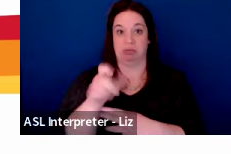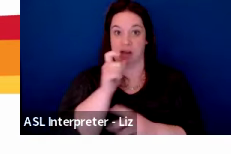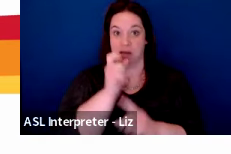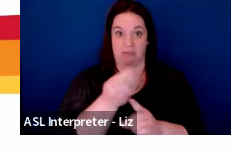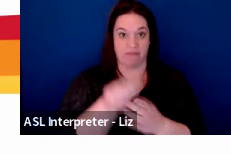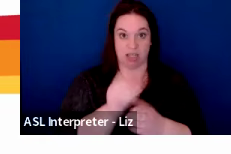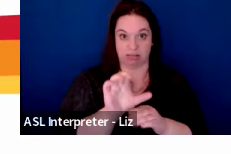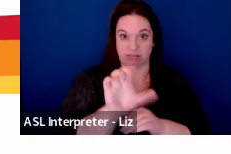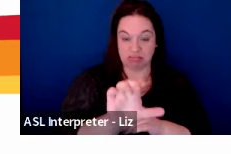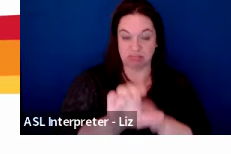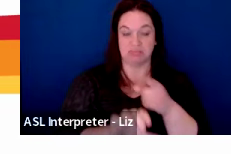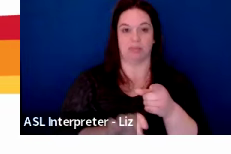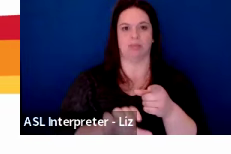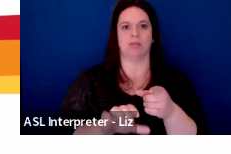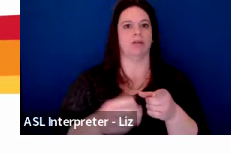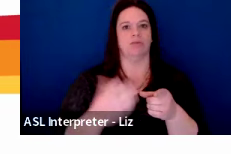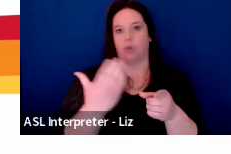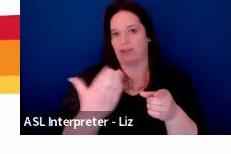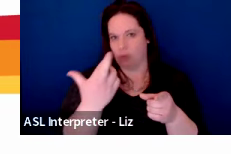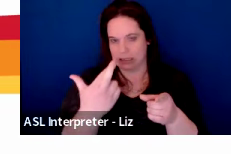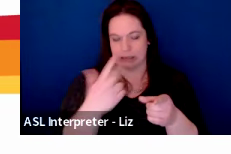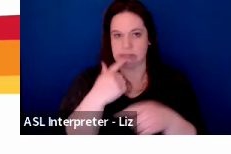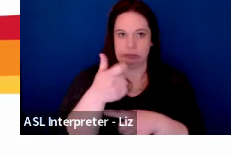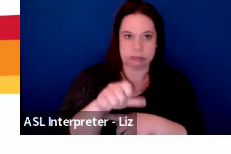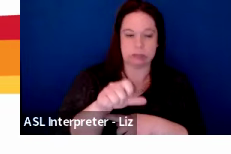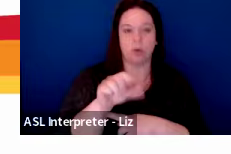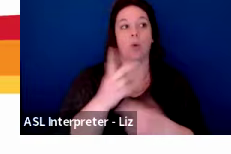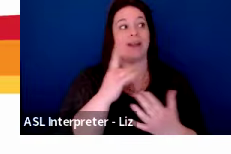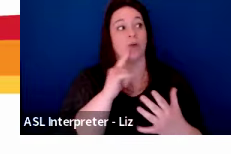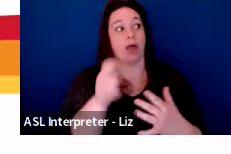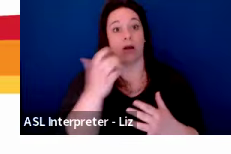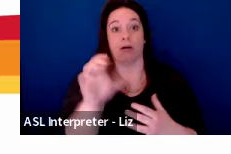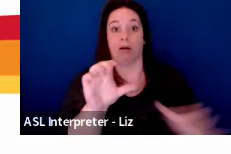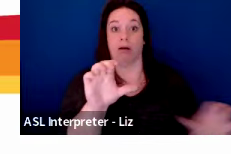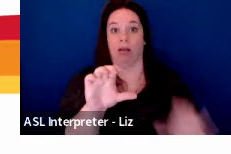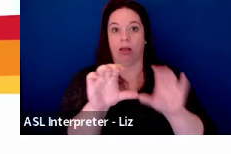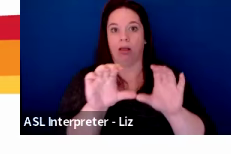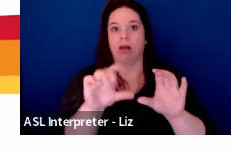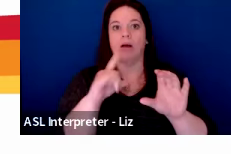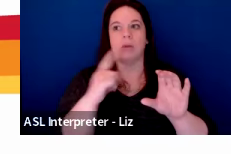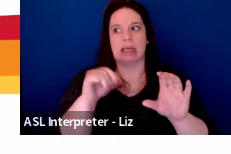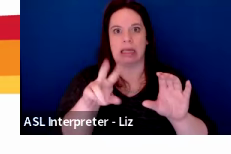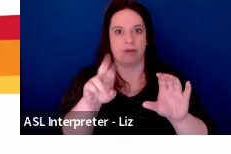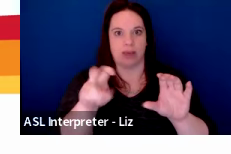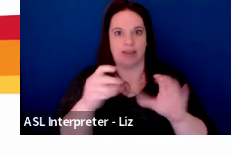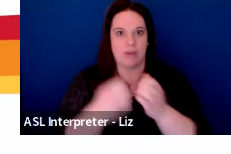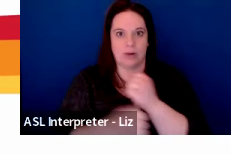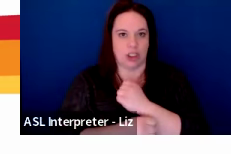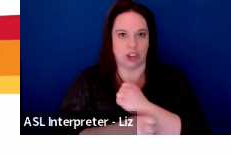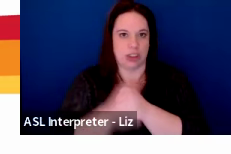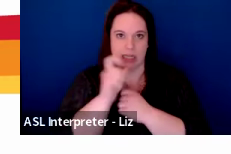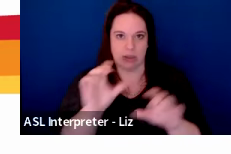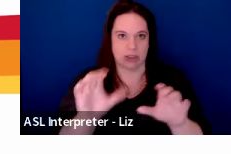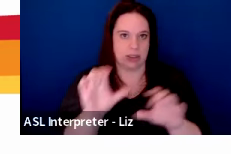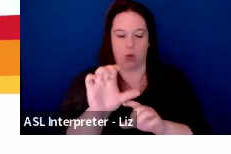know if for some reason you're not funded, or if you're waiting for other additional funds, what happens if the Reeve Foundation is not able to